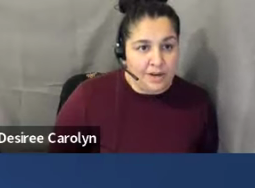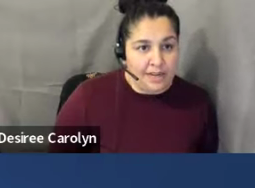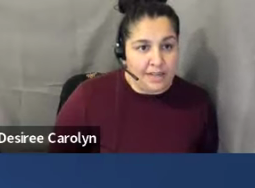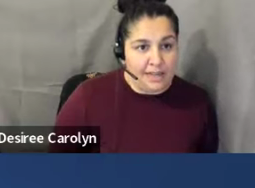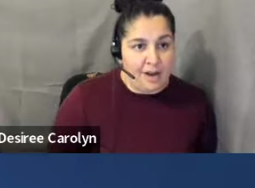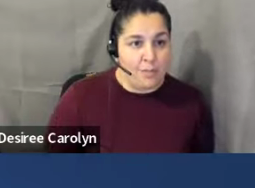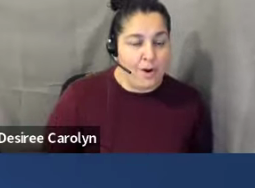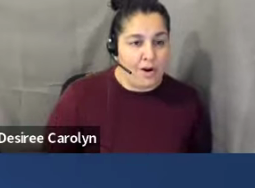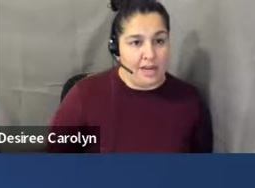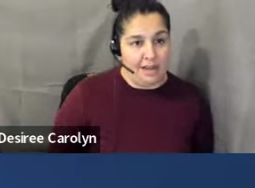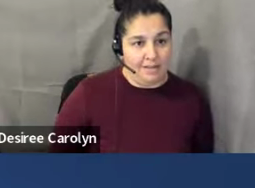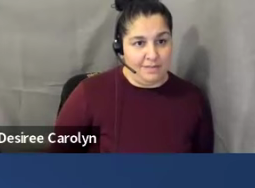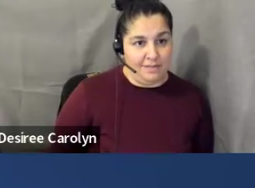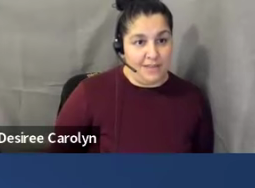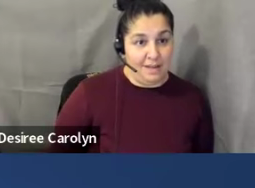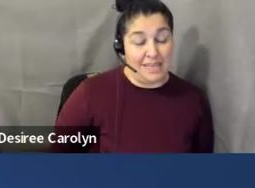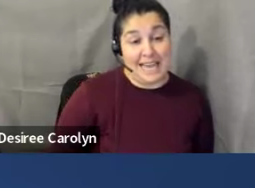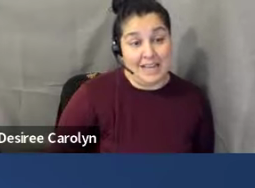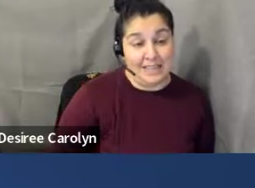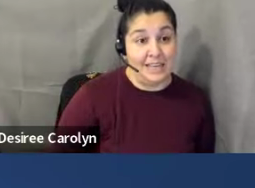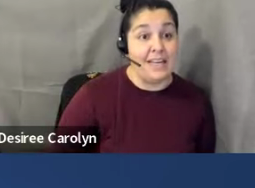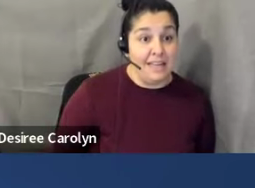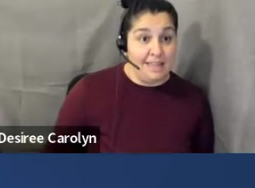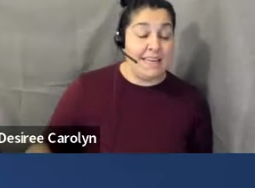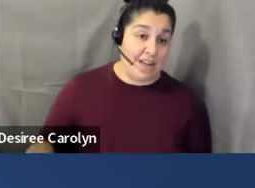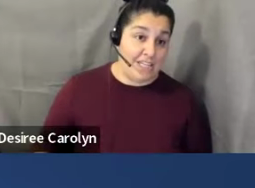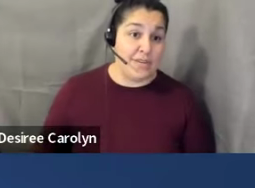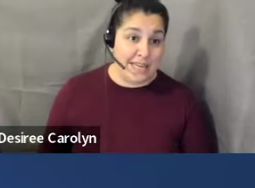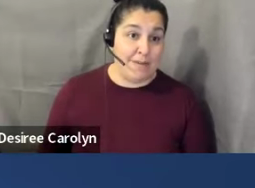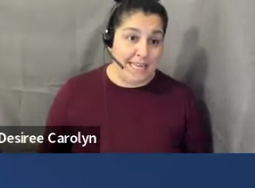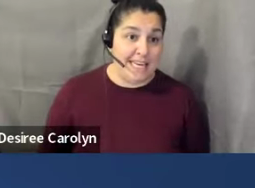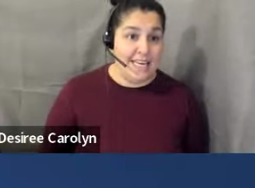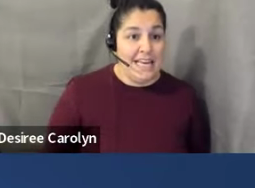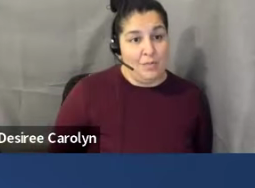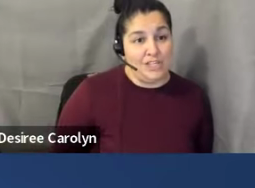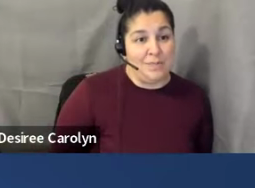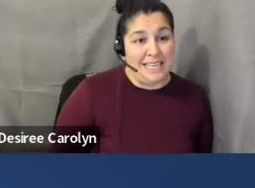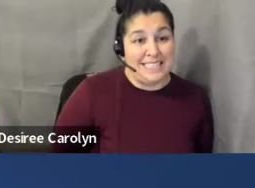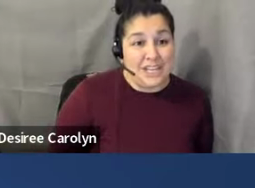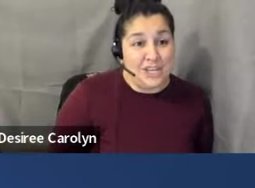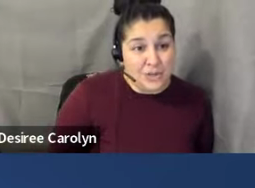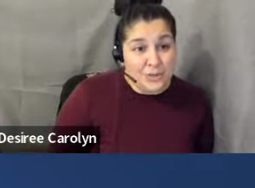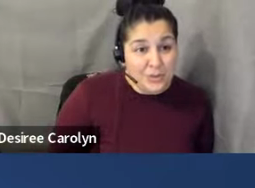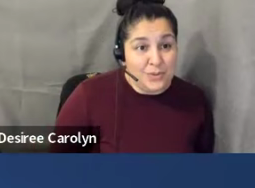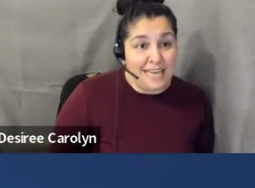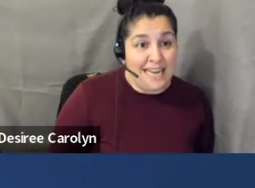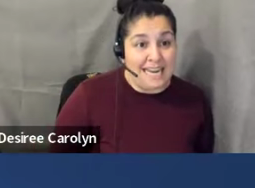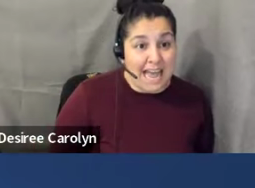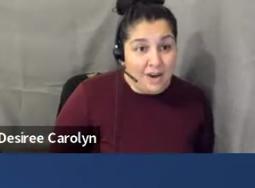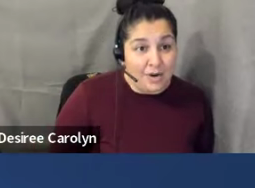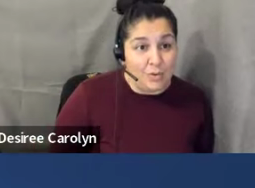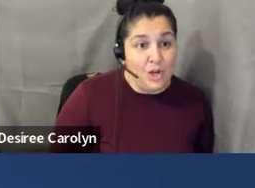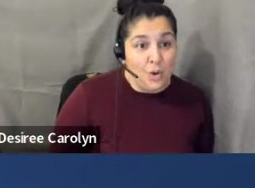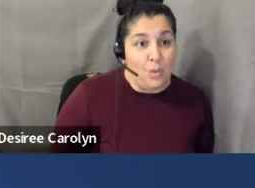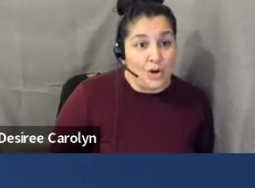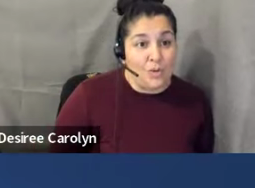we are now part of the advisory committee, which means that you can